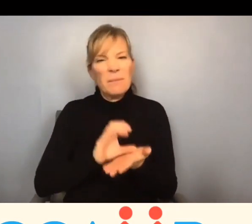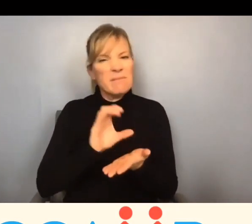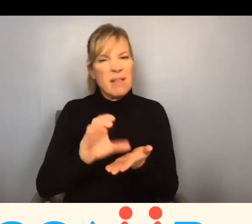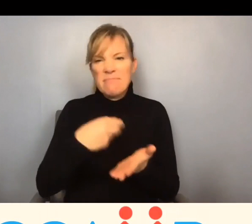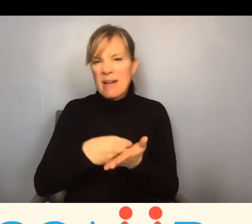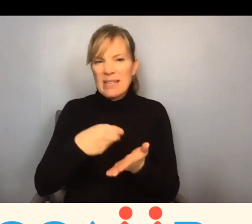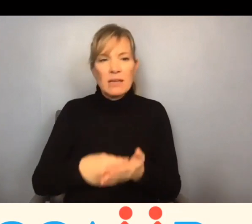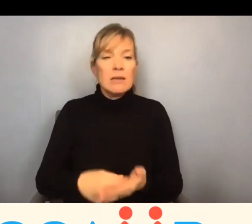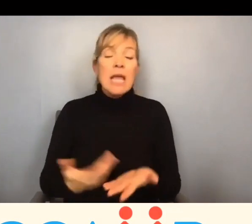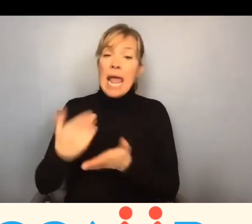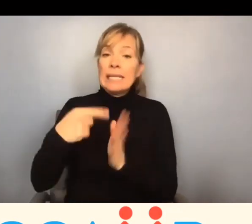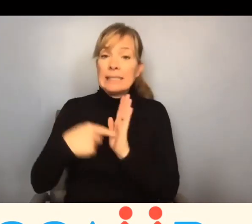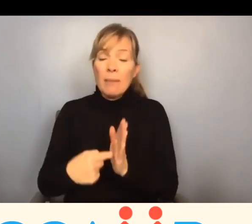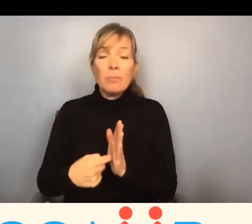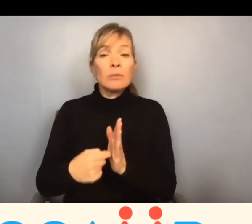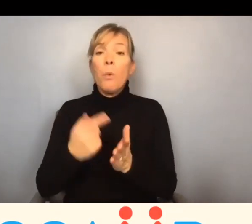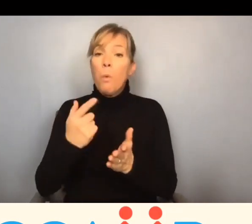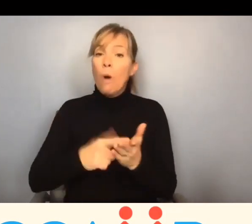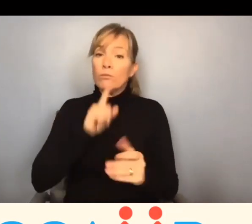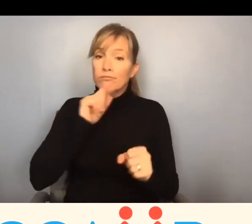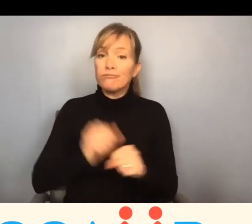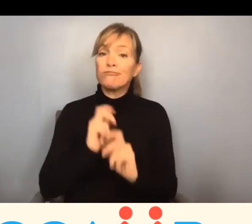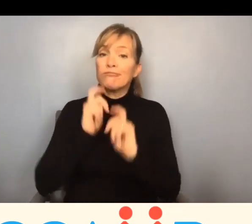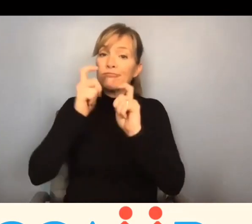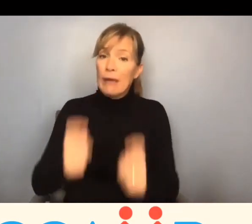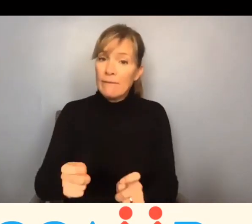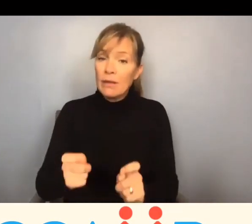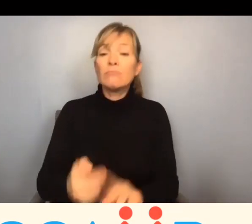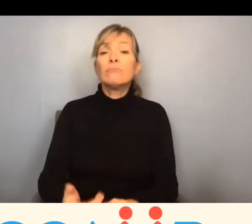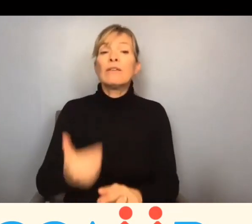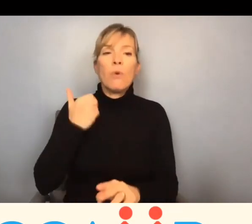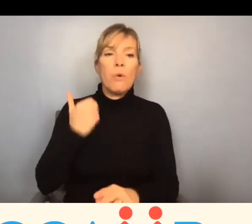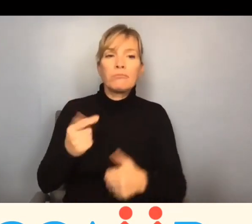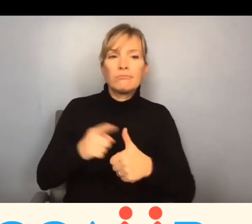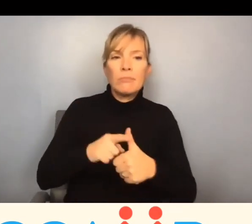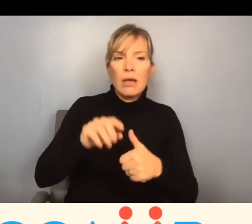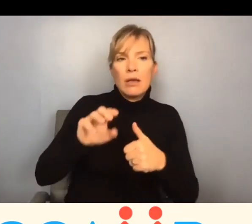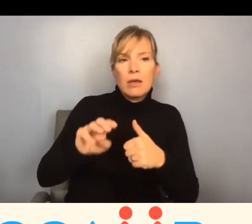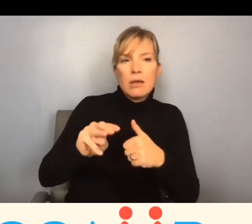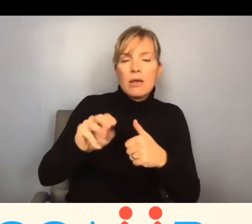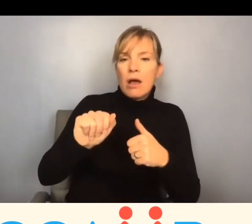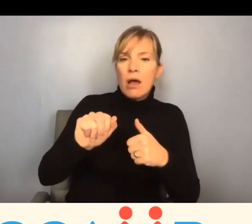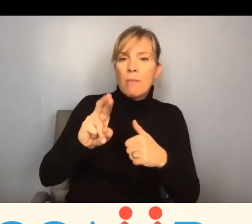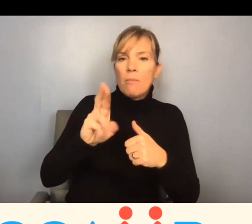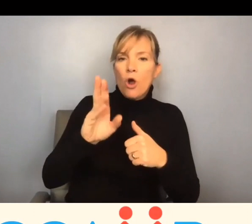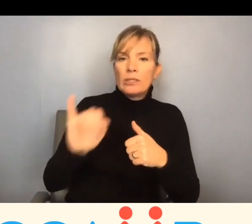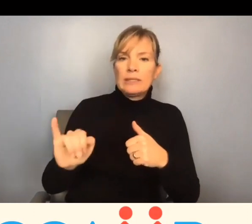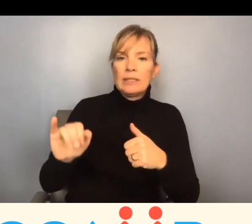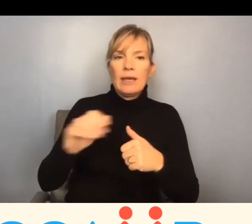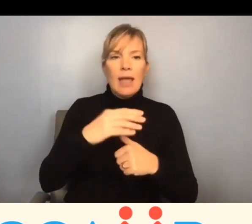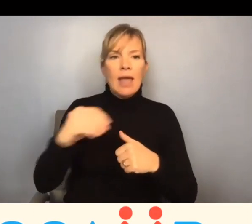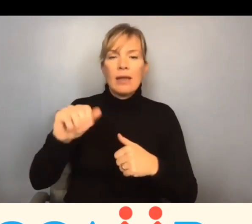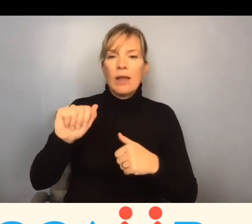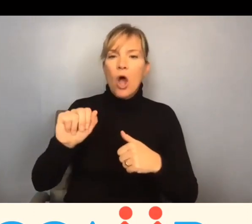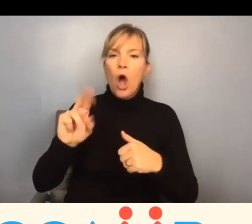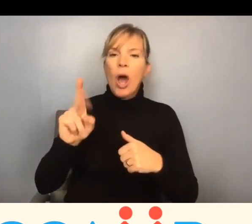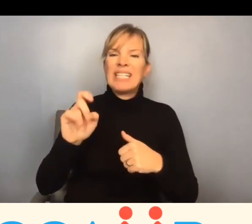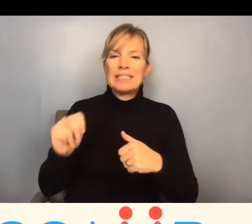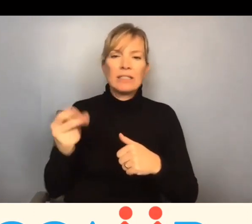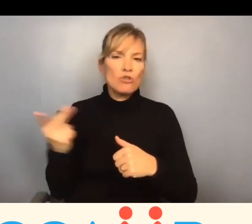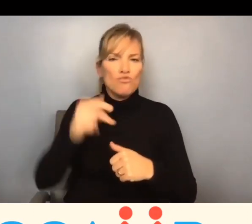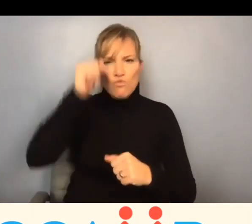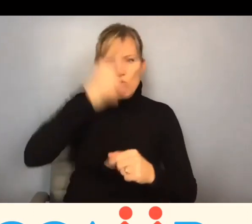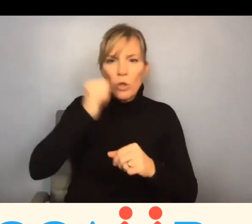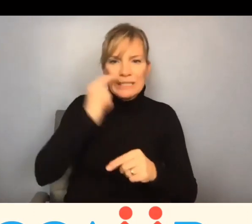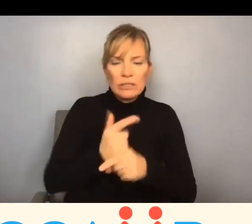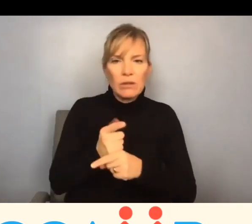Some examples of grants that we have given in the past. Marcy and Austin, they were actually a brother and sister who had